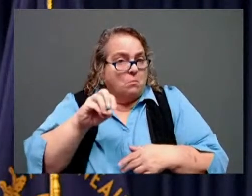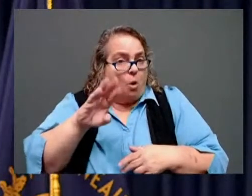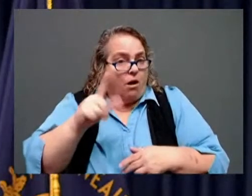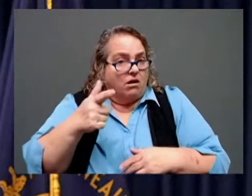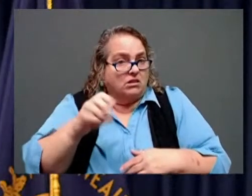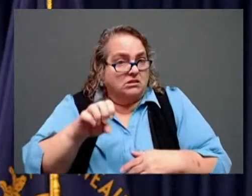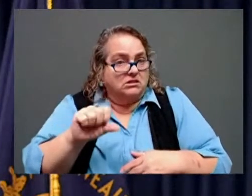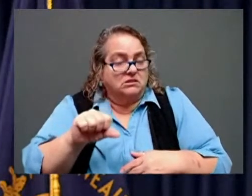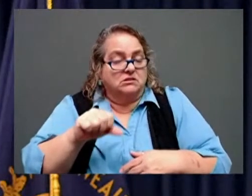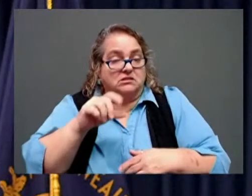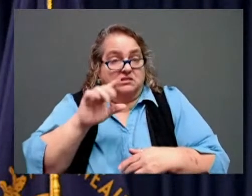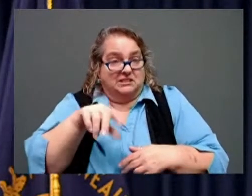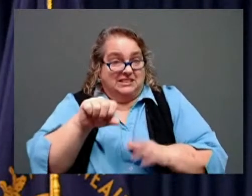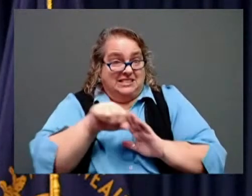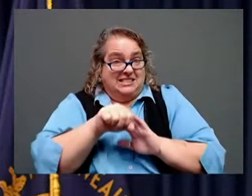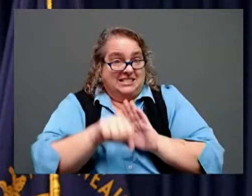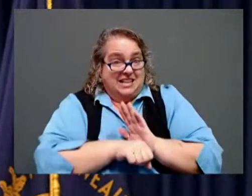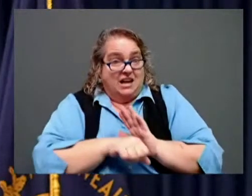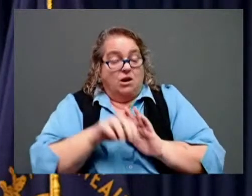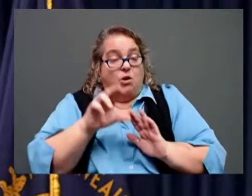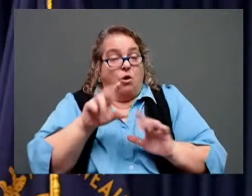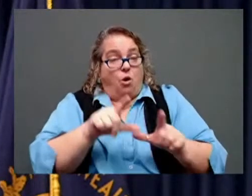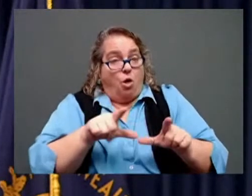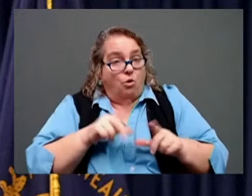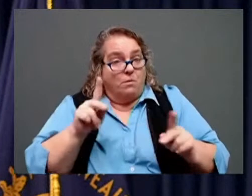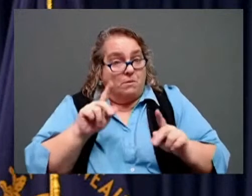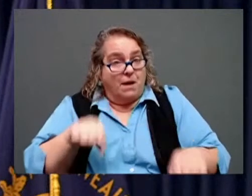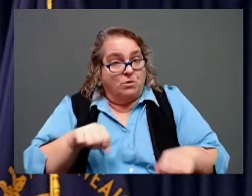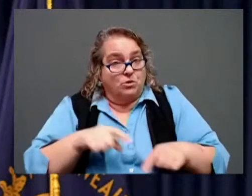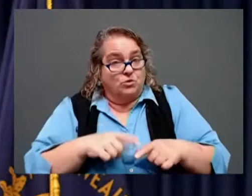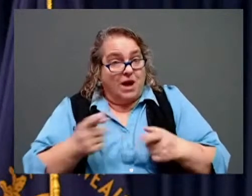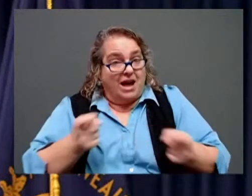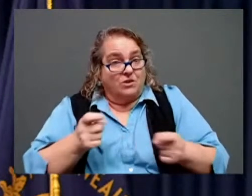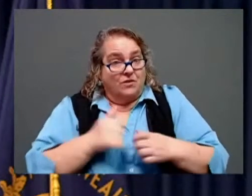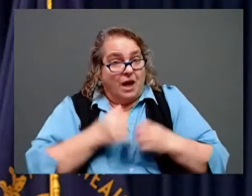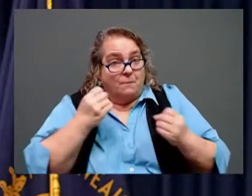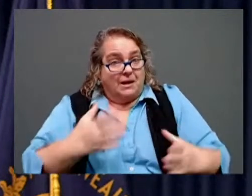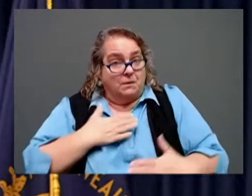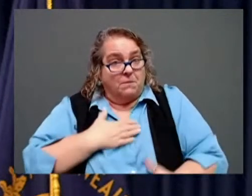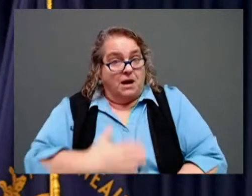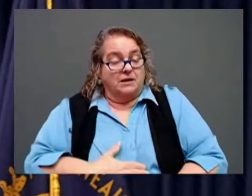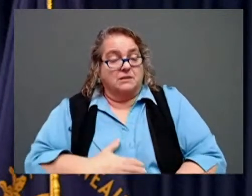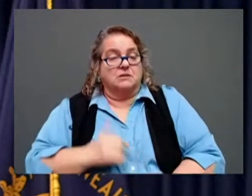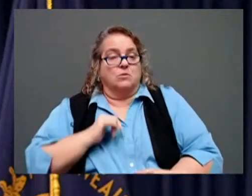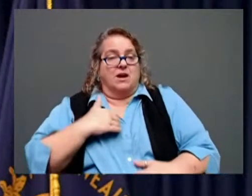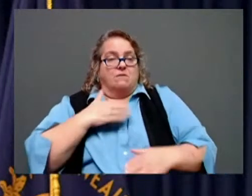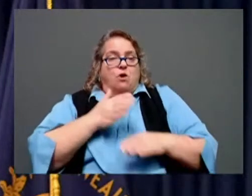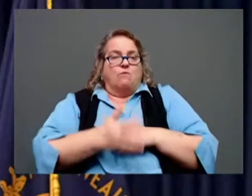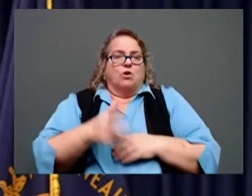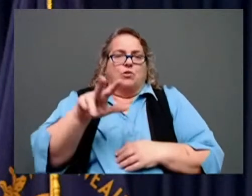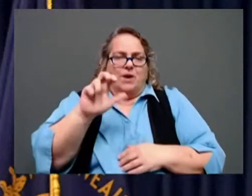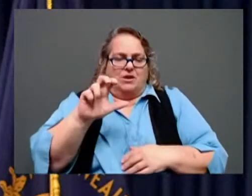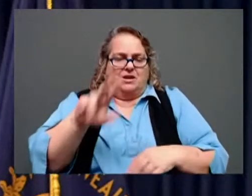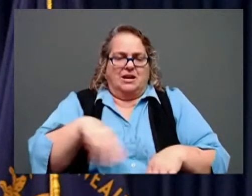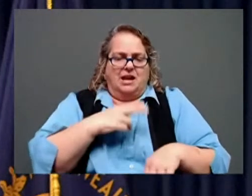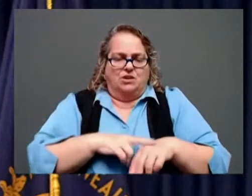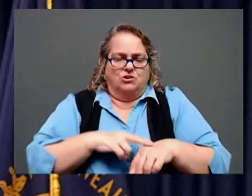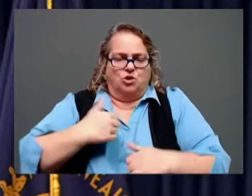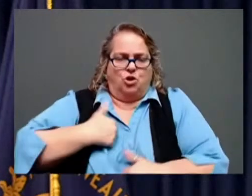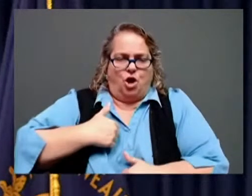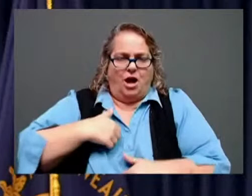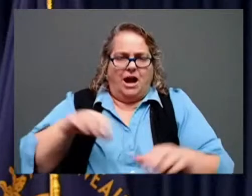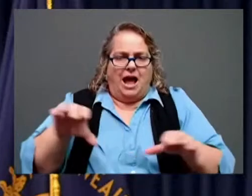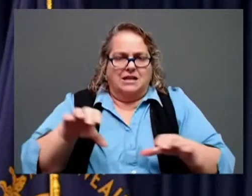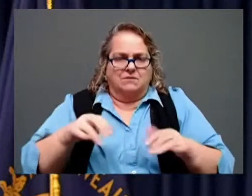local coroners able to handle it? So we have over 300 National Guard active right now.